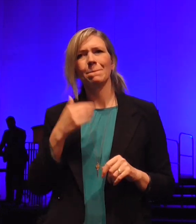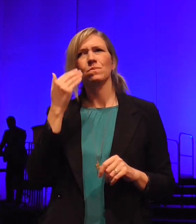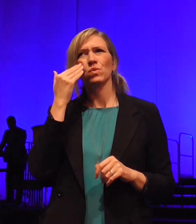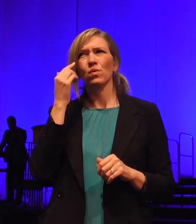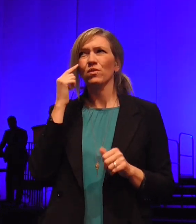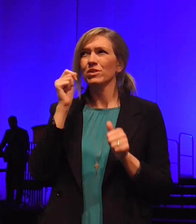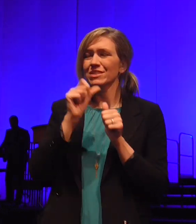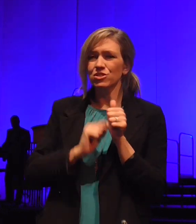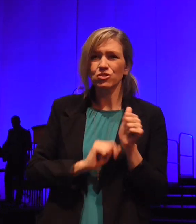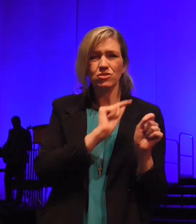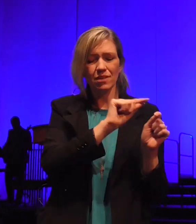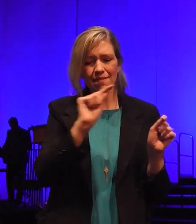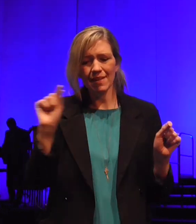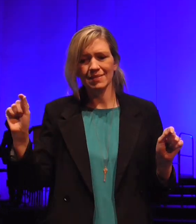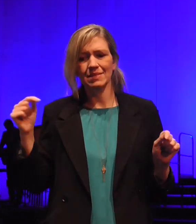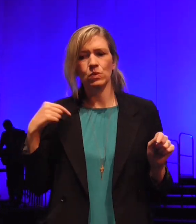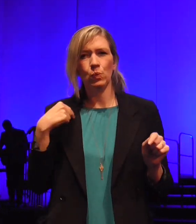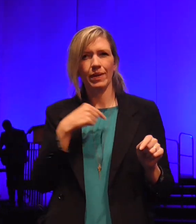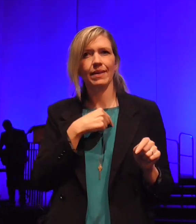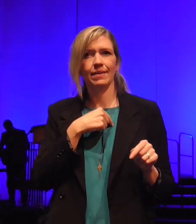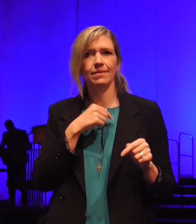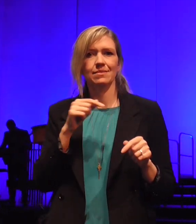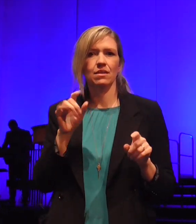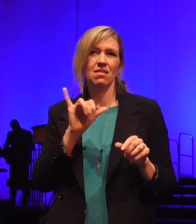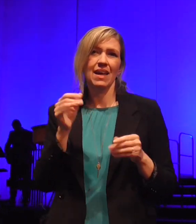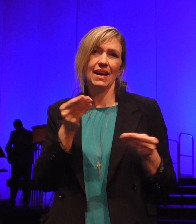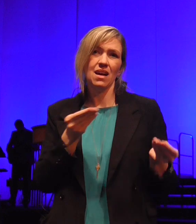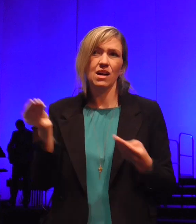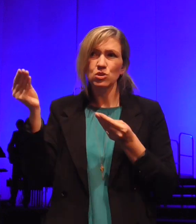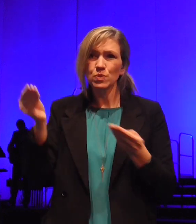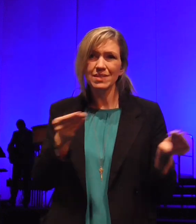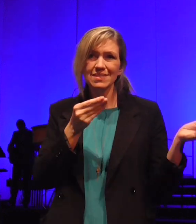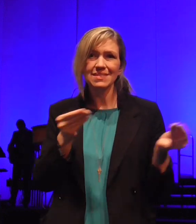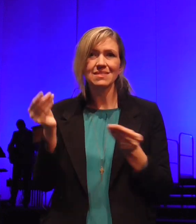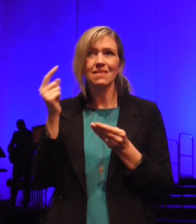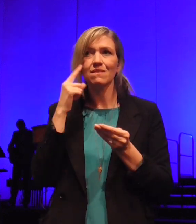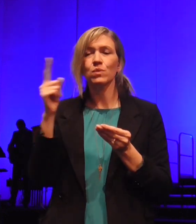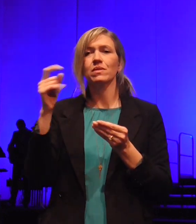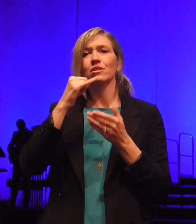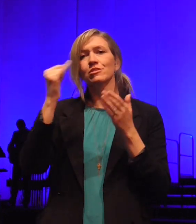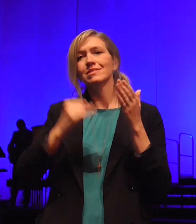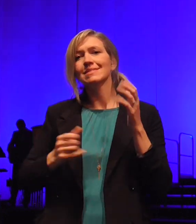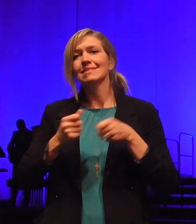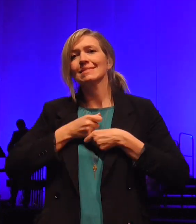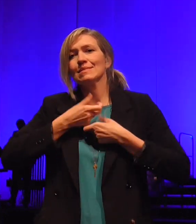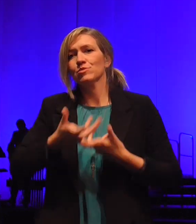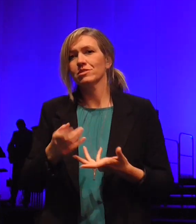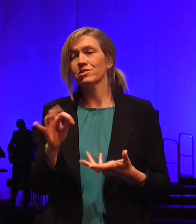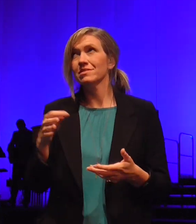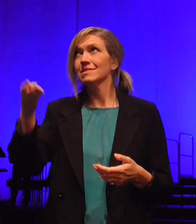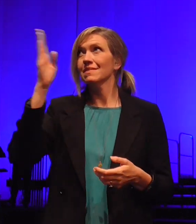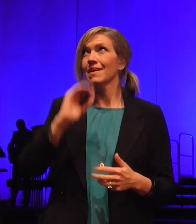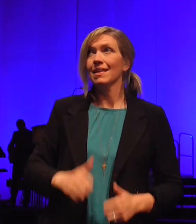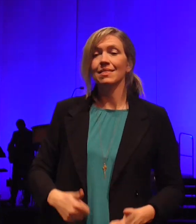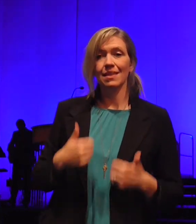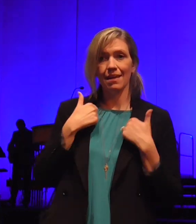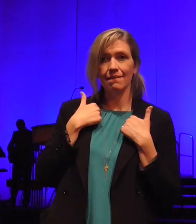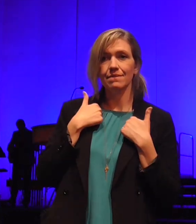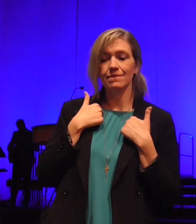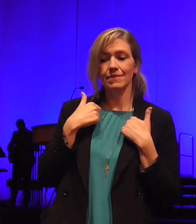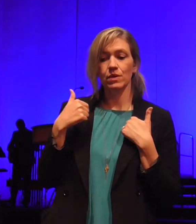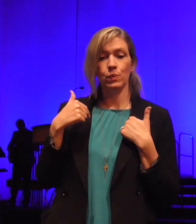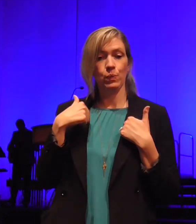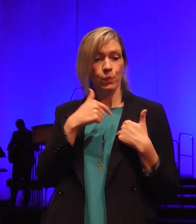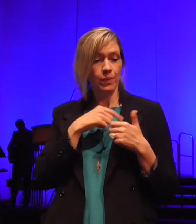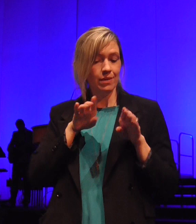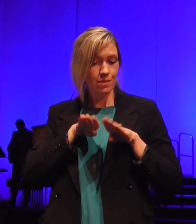for each and every one of us that we are conduits for the artistic expression of this divine life. And that